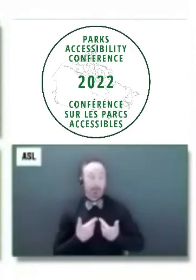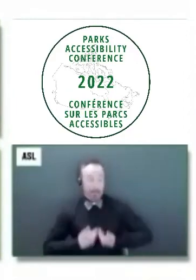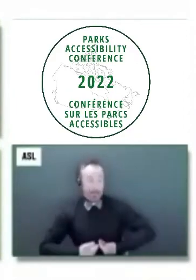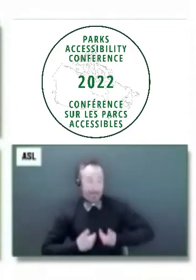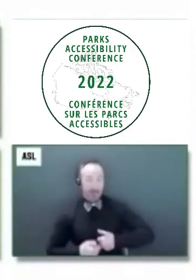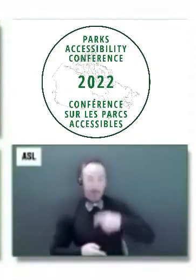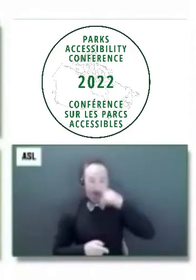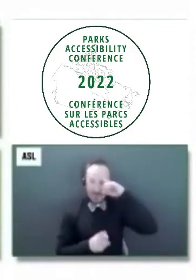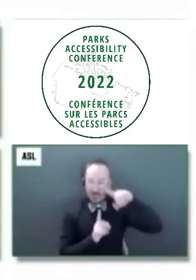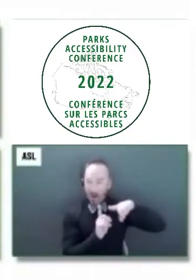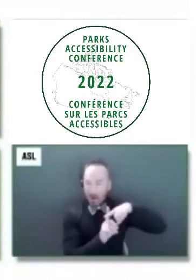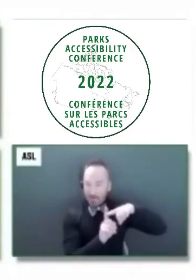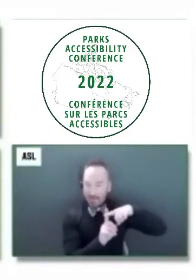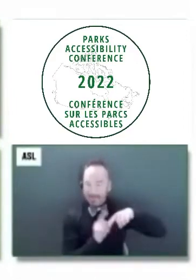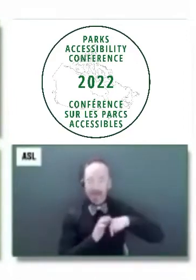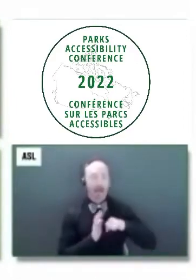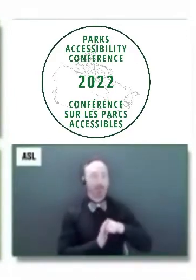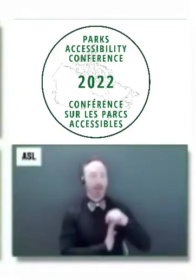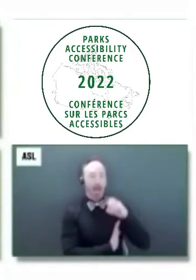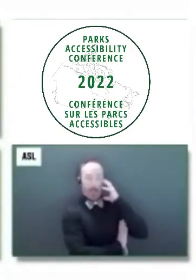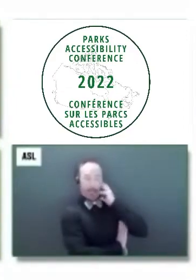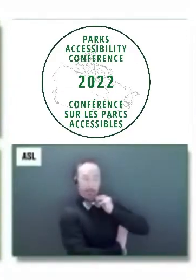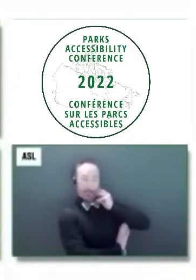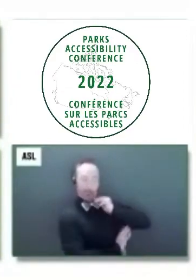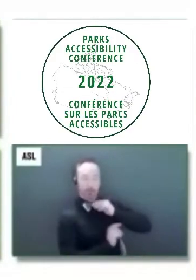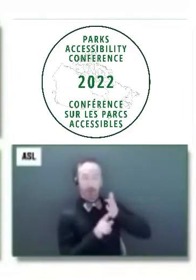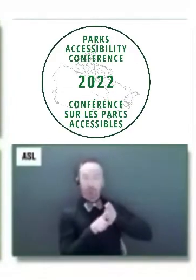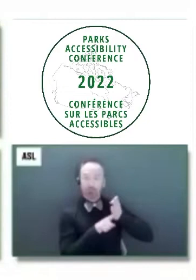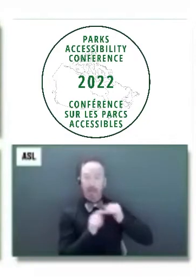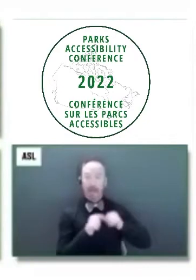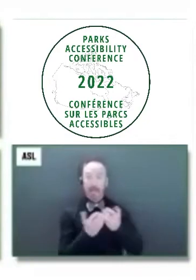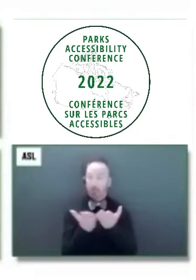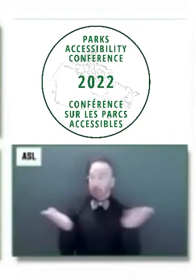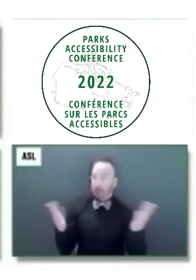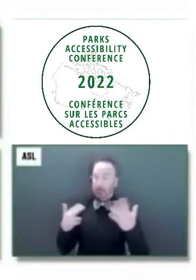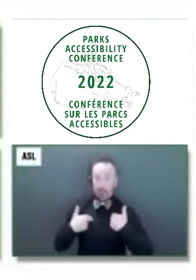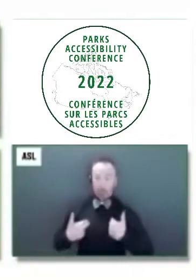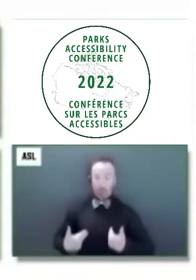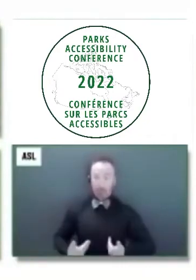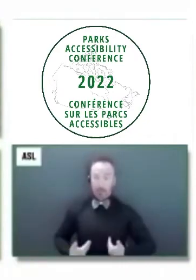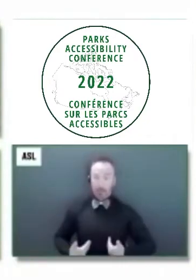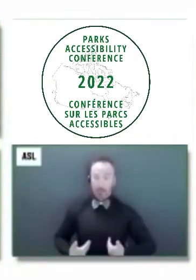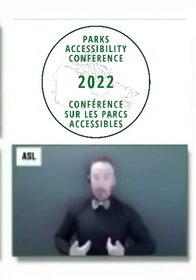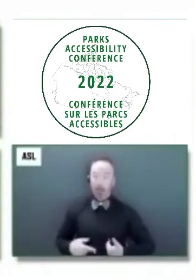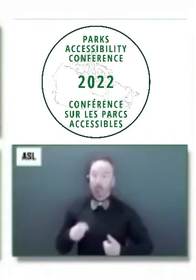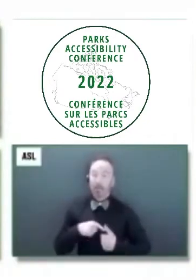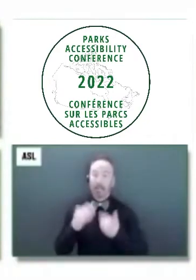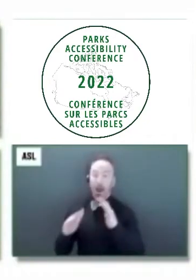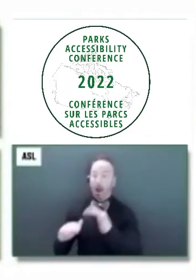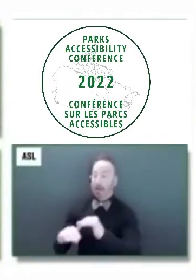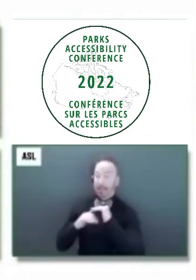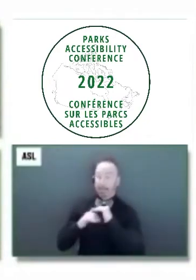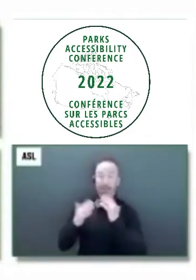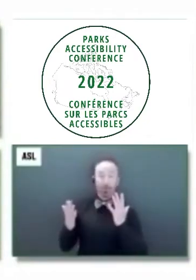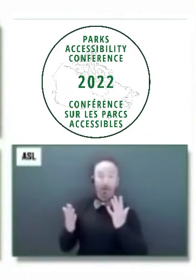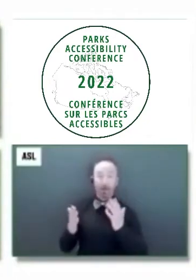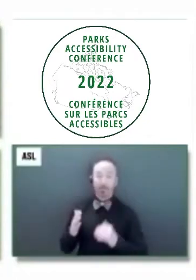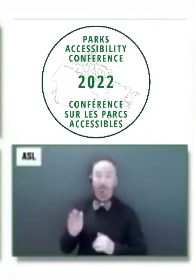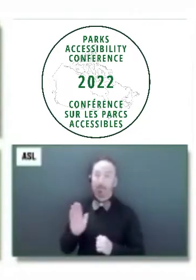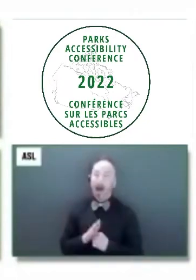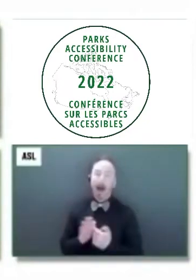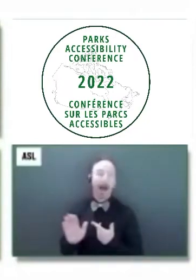own experience in the field that we've done, as human beings, we're only limited by our own creativity. And we only need to look back